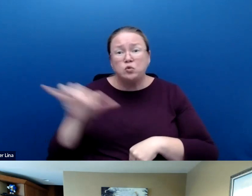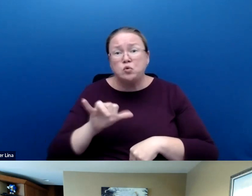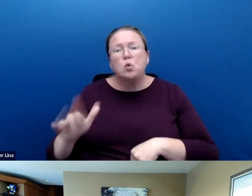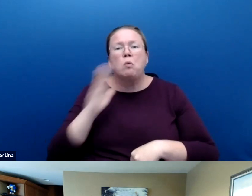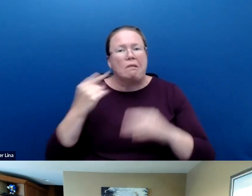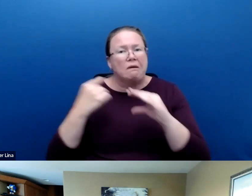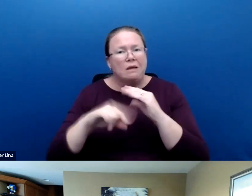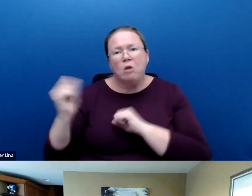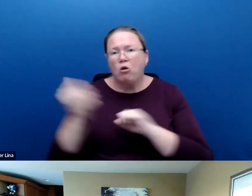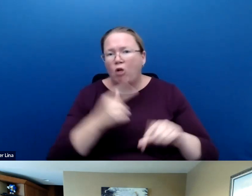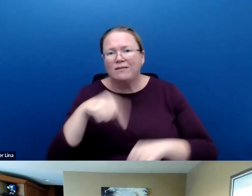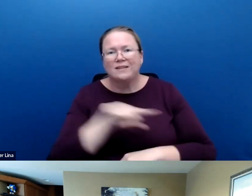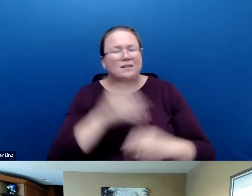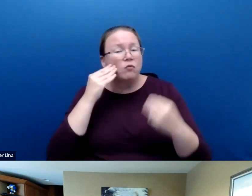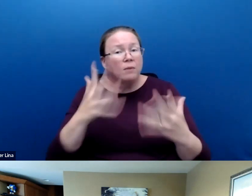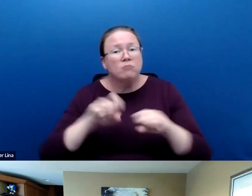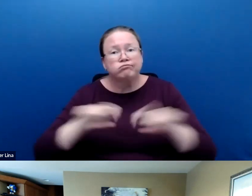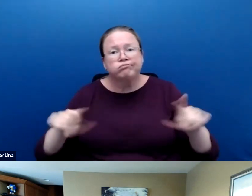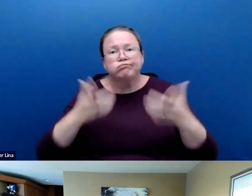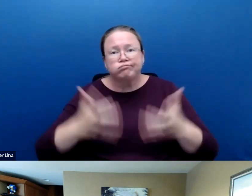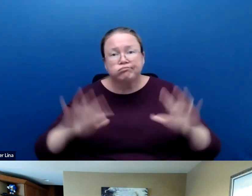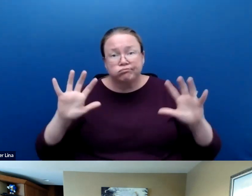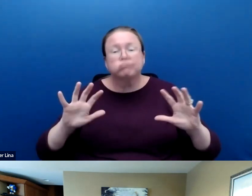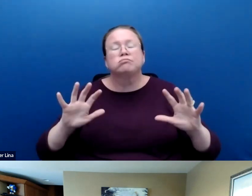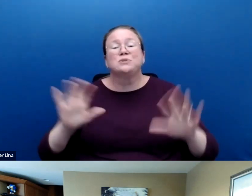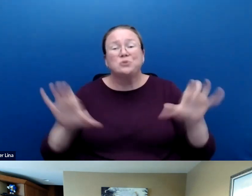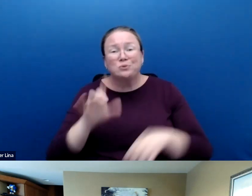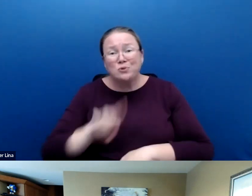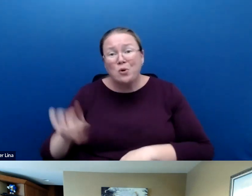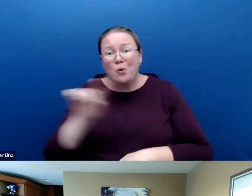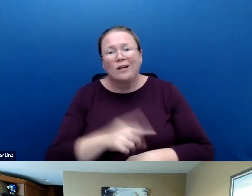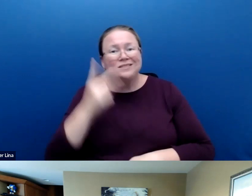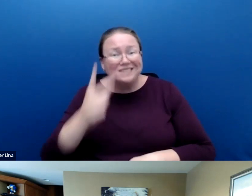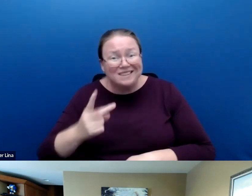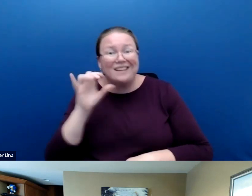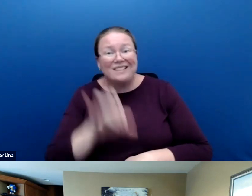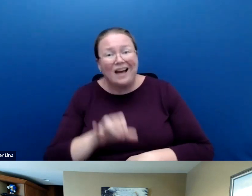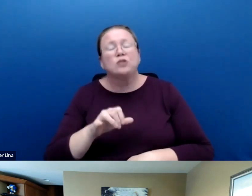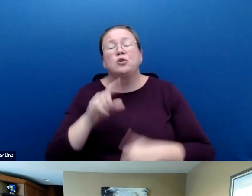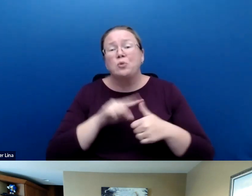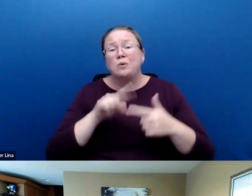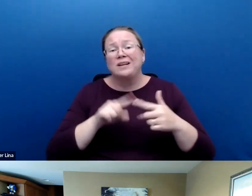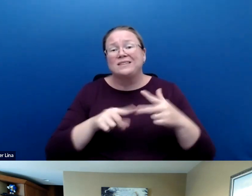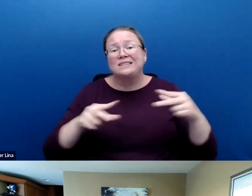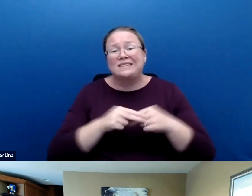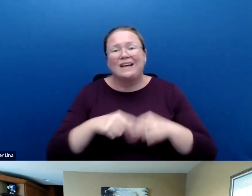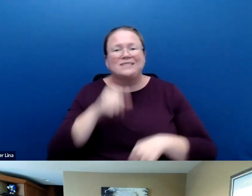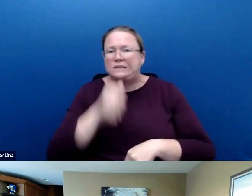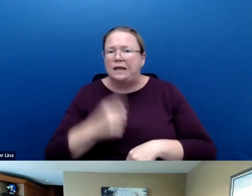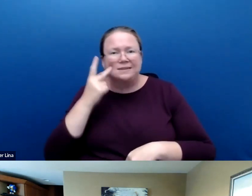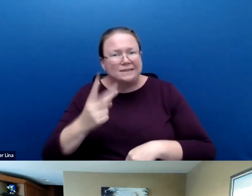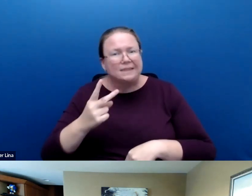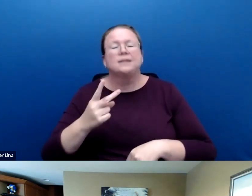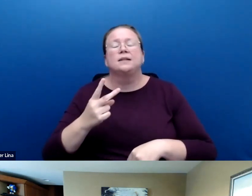emailing all of this information out afterwards. I encourage you to go check it out. there are 3 slides we didn't get